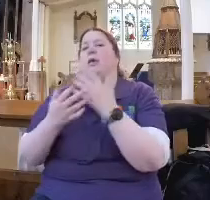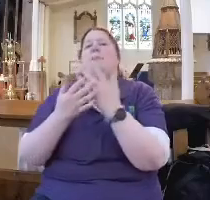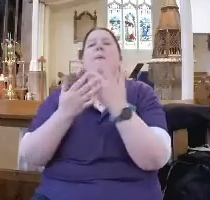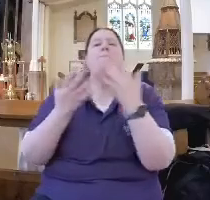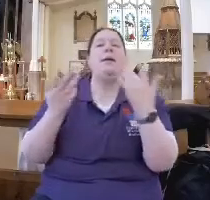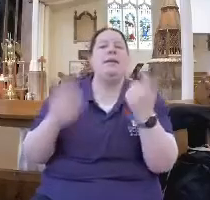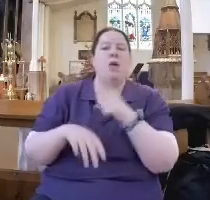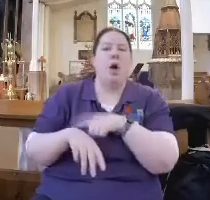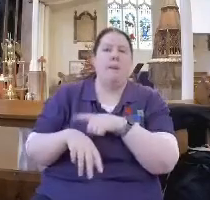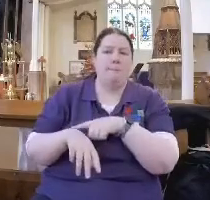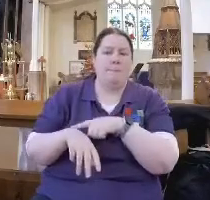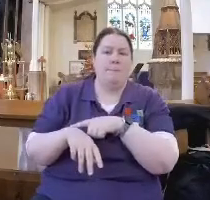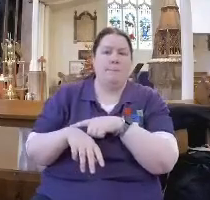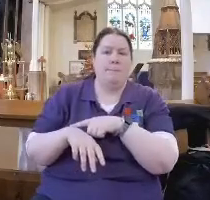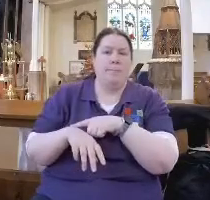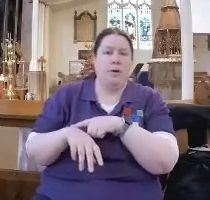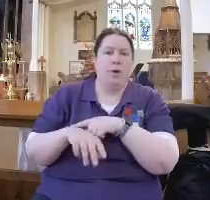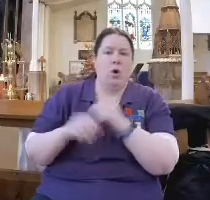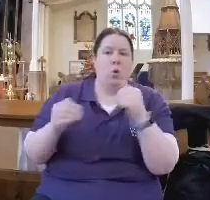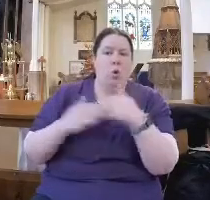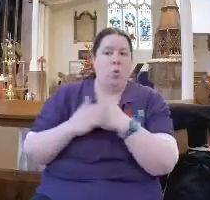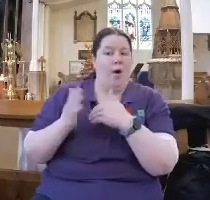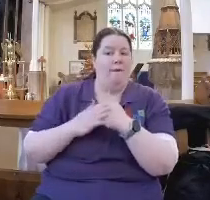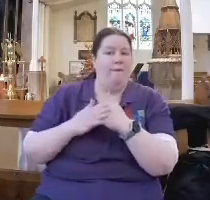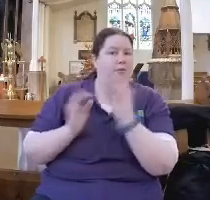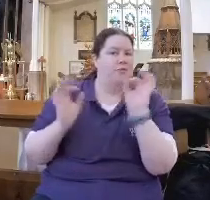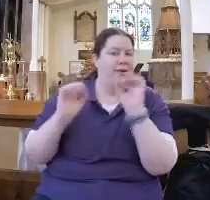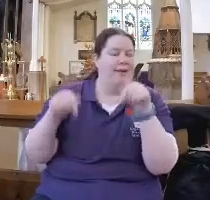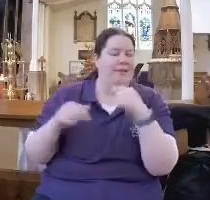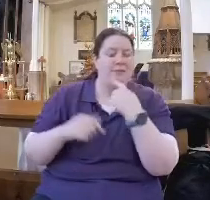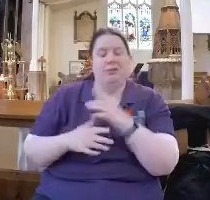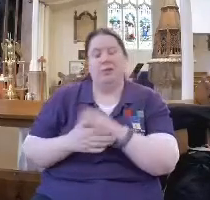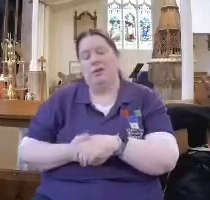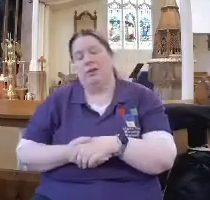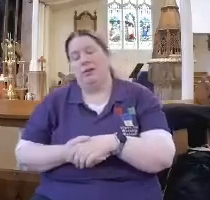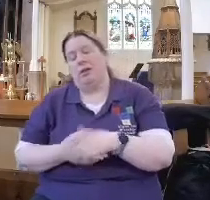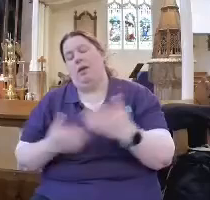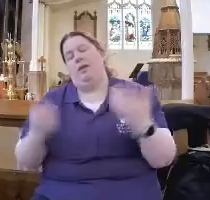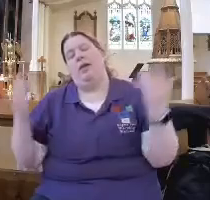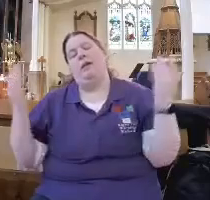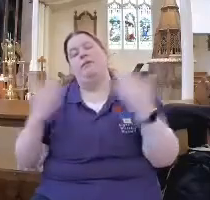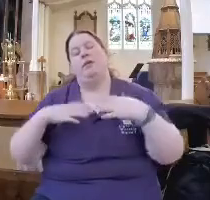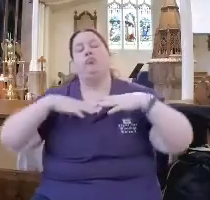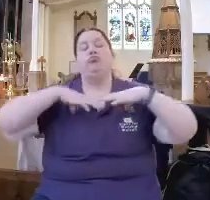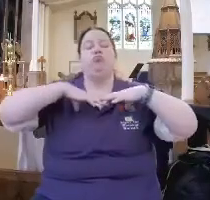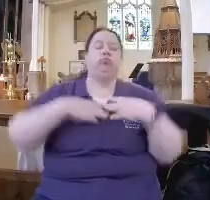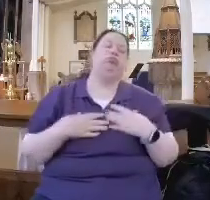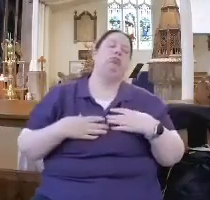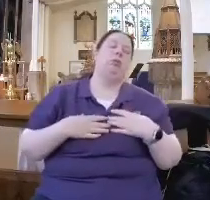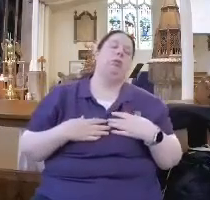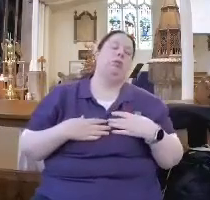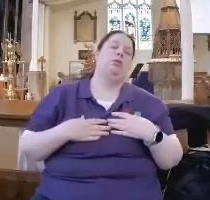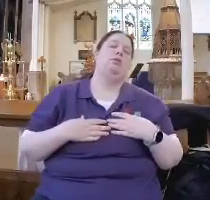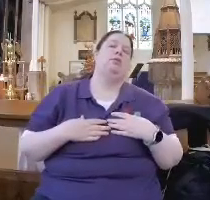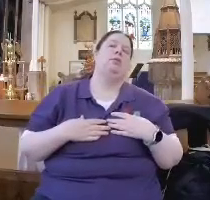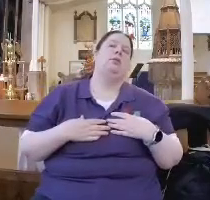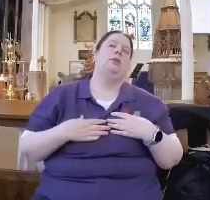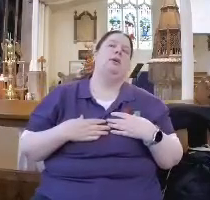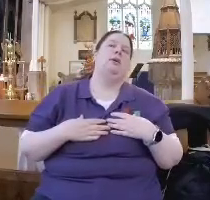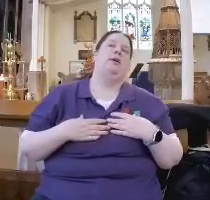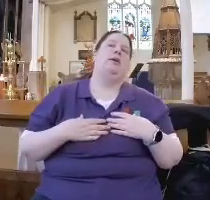time when I have had a busy day at work and I flopped down and I thought, oh, an evening chillaxing, and I thought, oh, it's house group